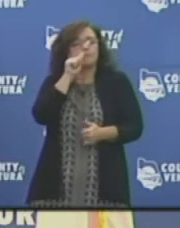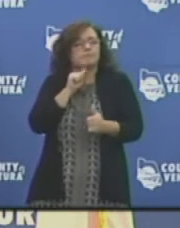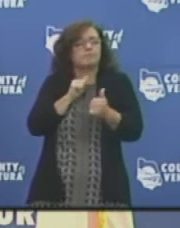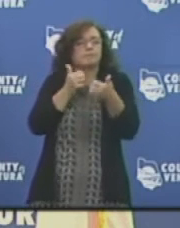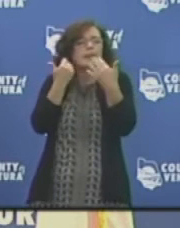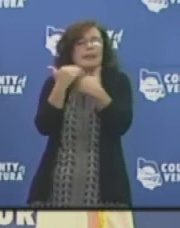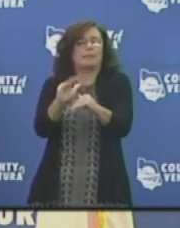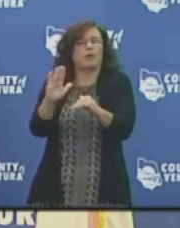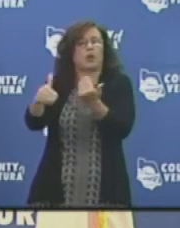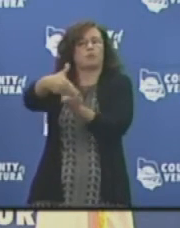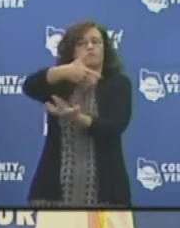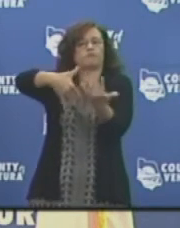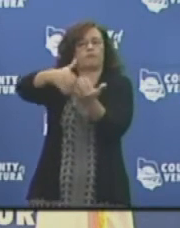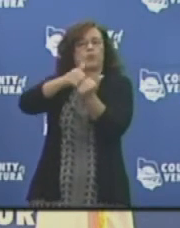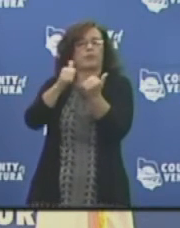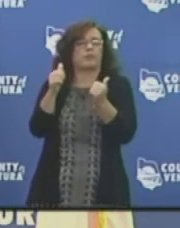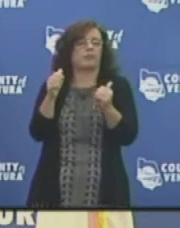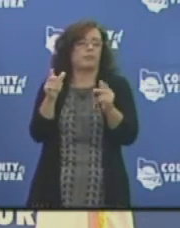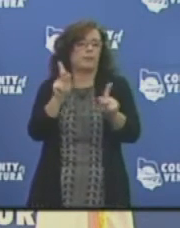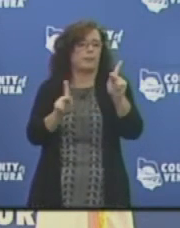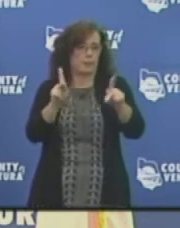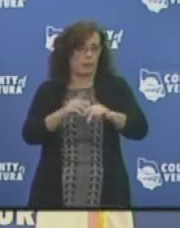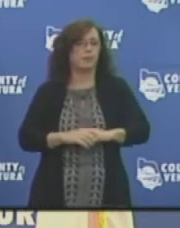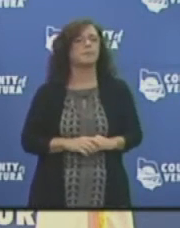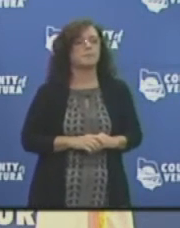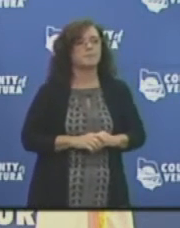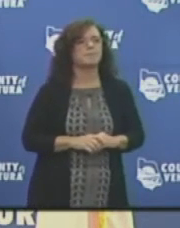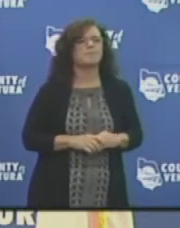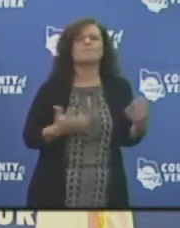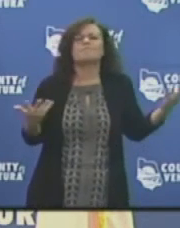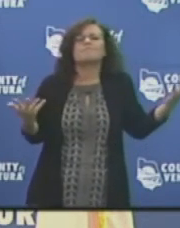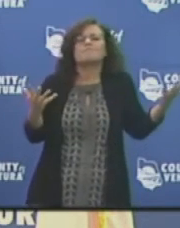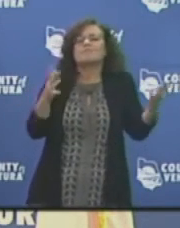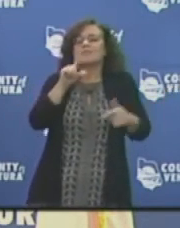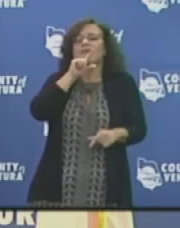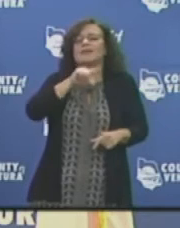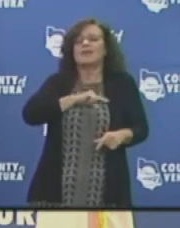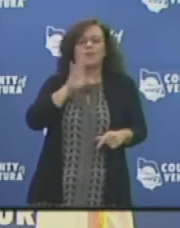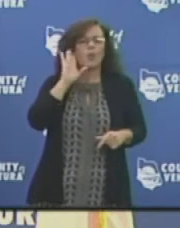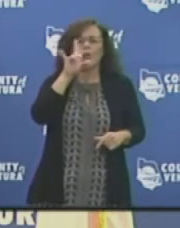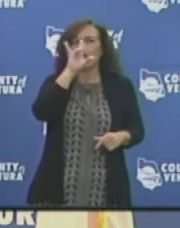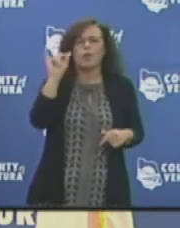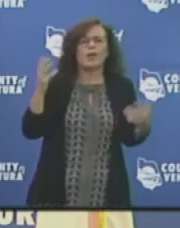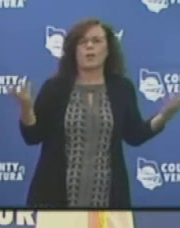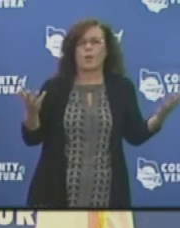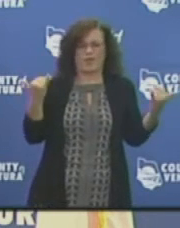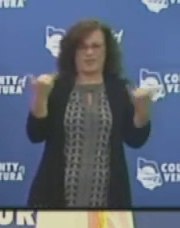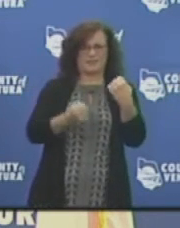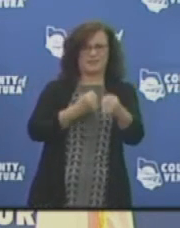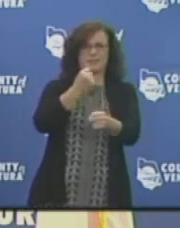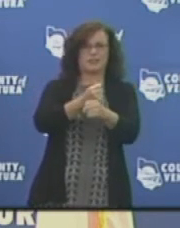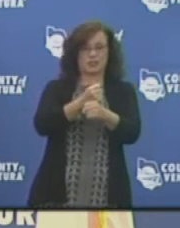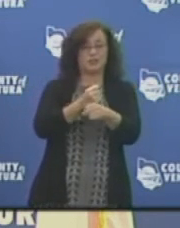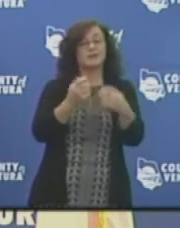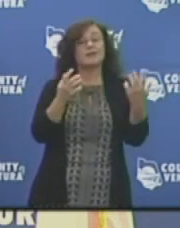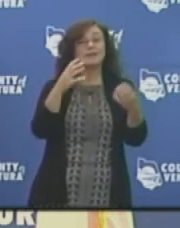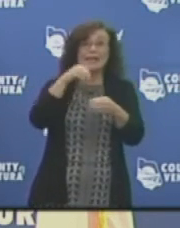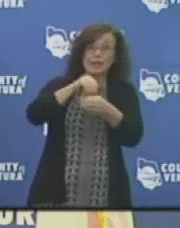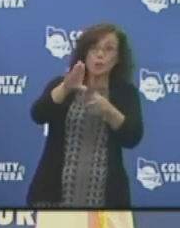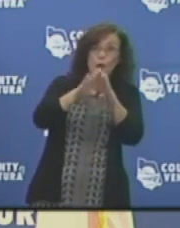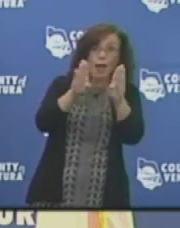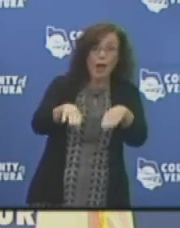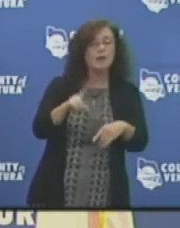the mechanics of Thanksgiving this year in your home, or rather, preferably outside your